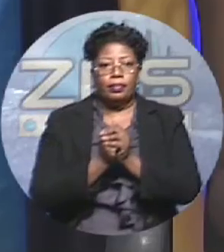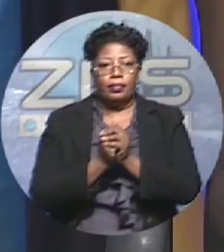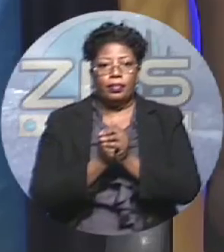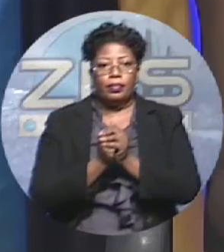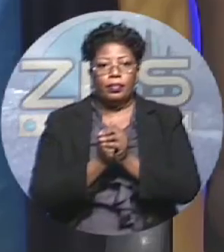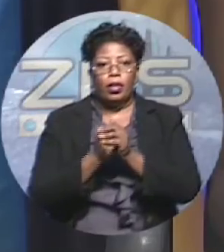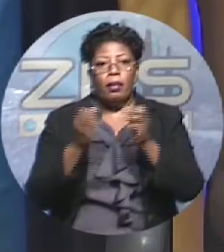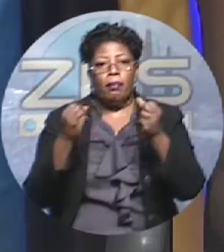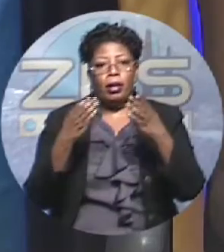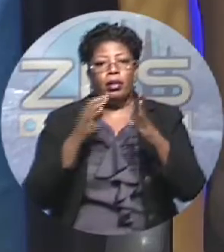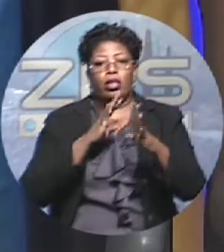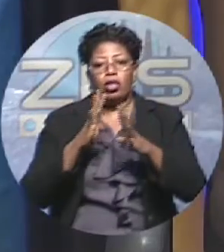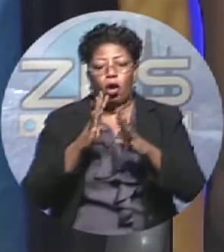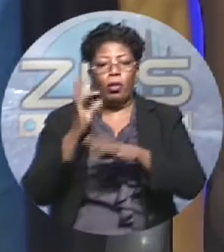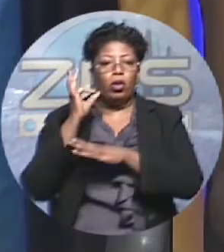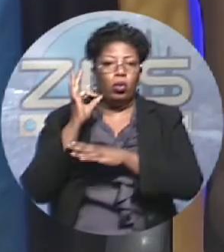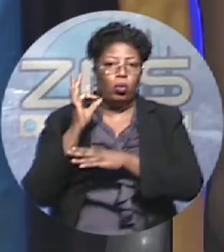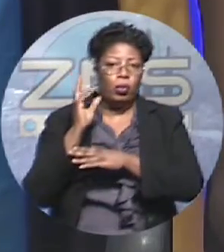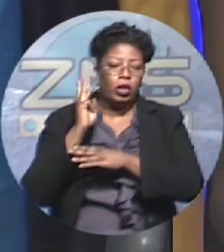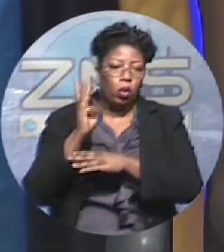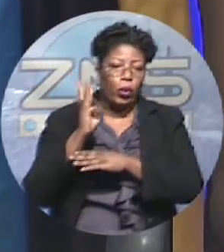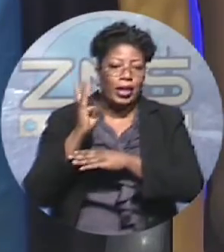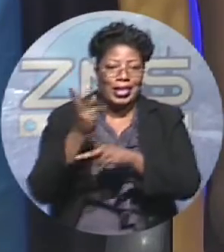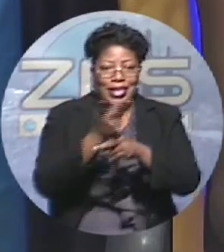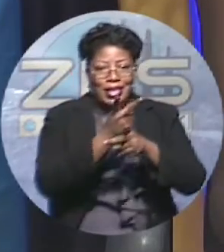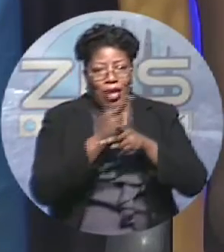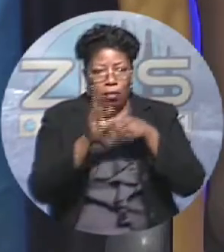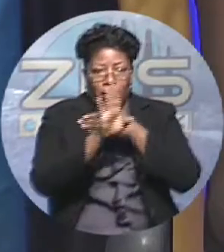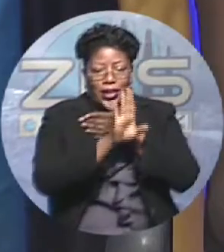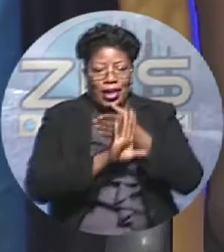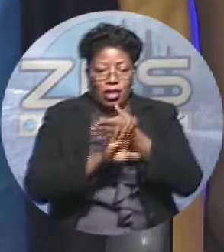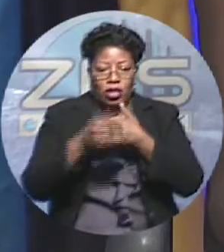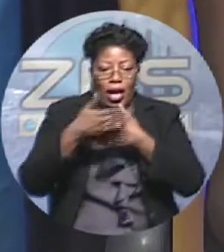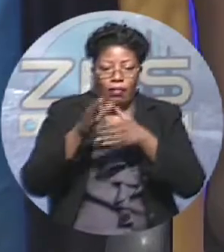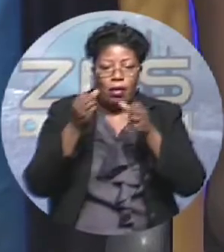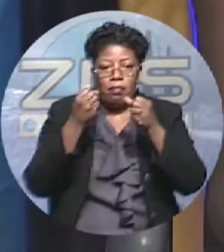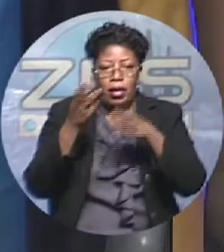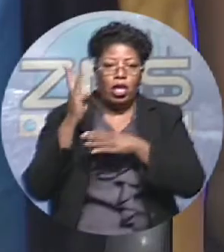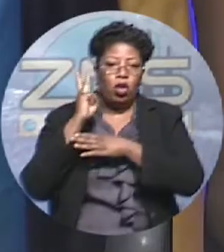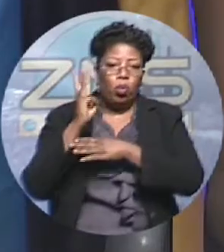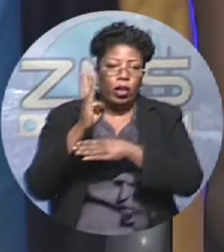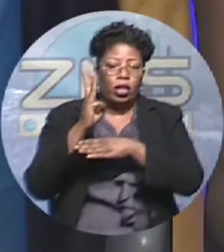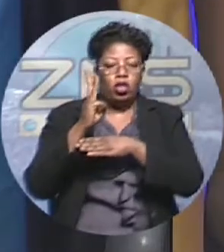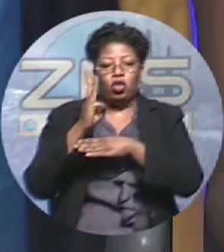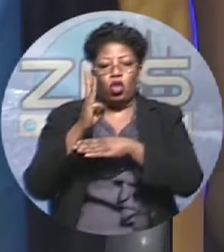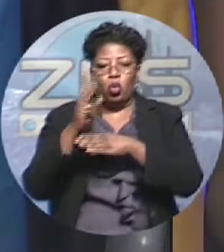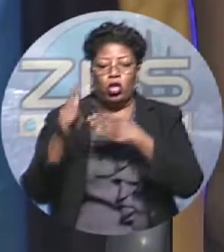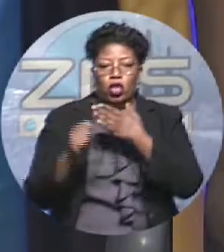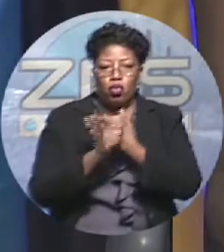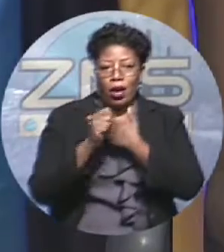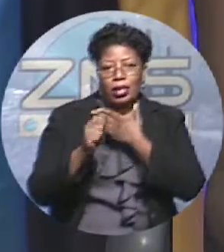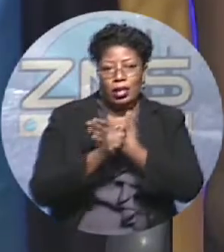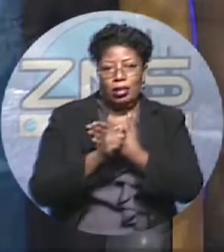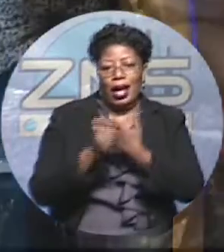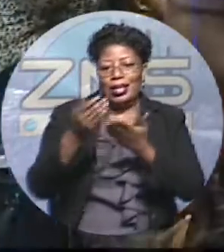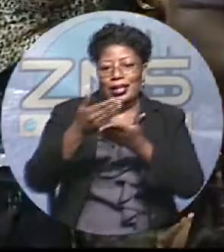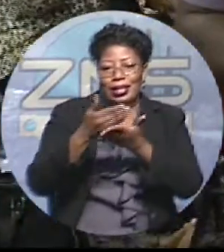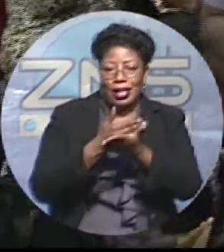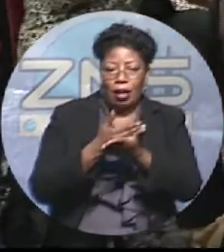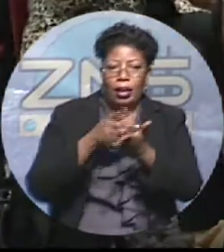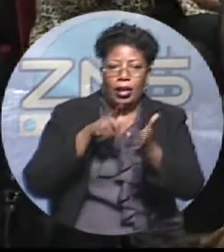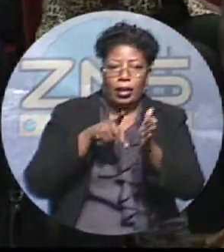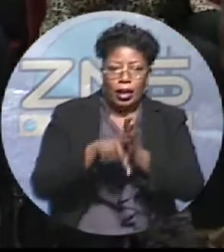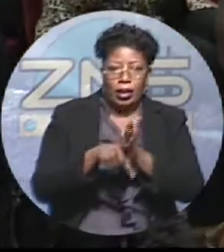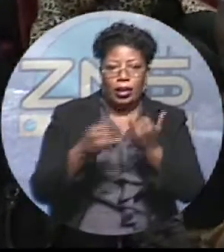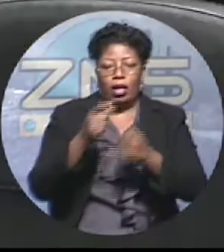There's been lots of talk about witness care and protection, especially after a number of witnesses were either threatened and a few even killed. While